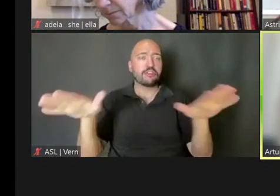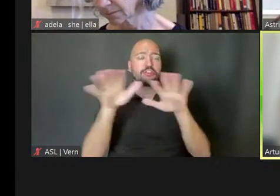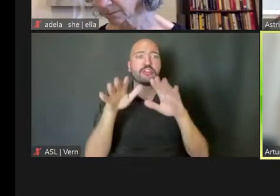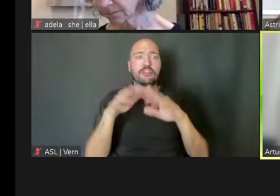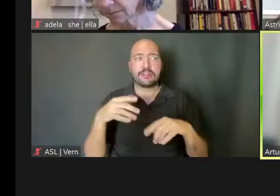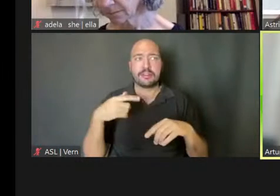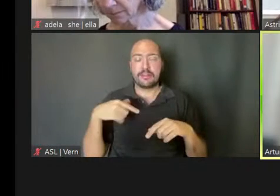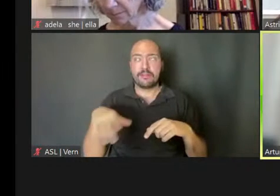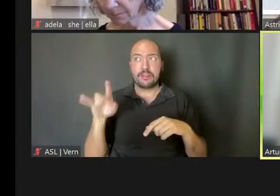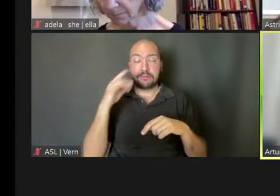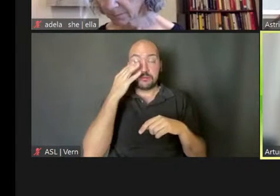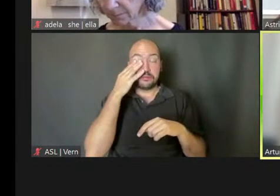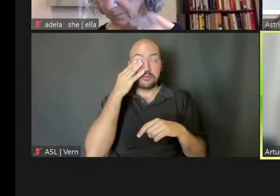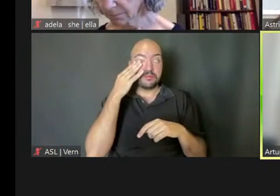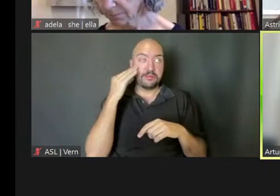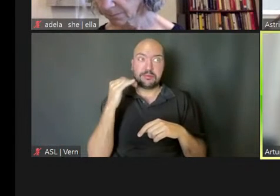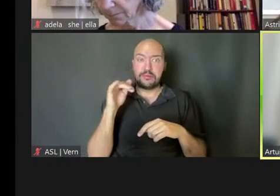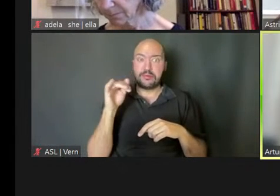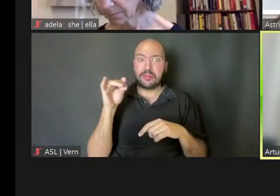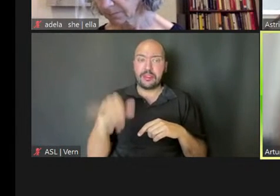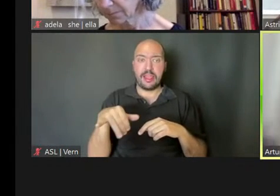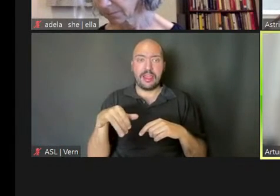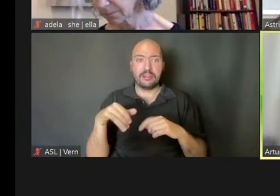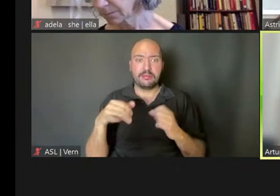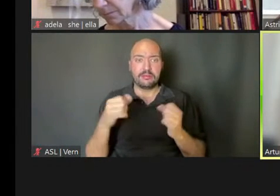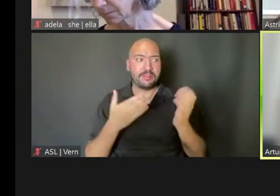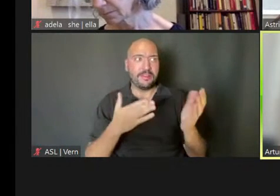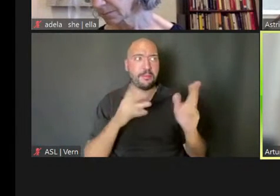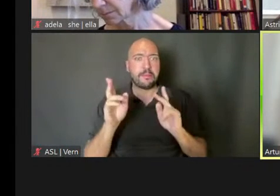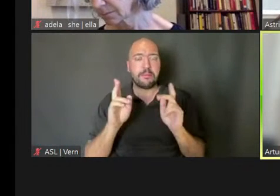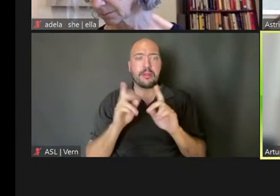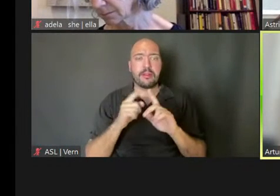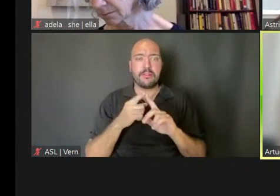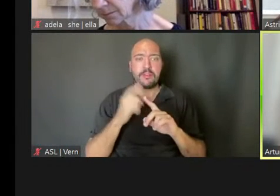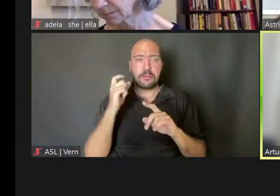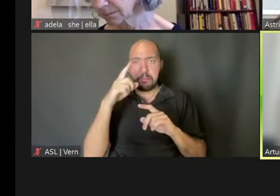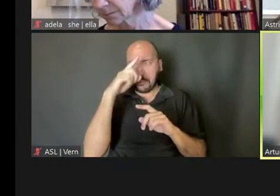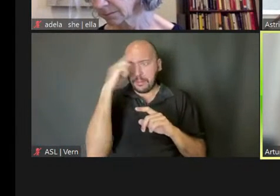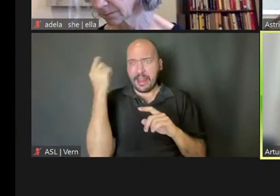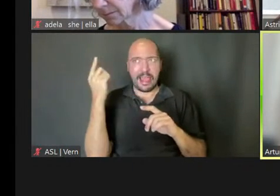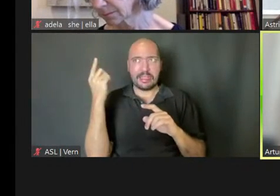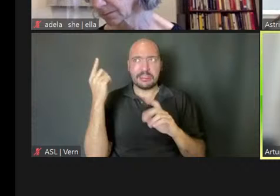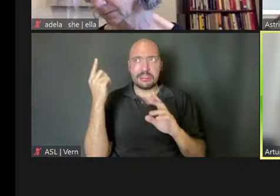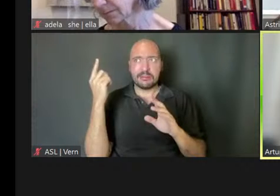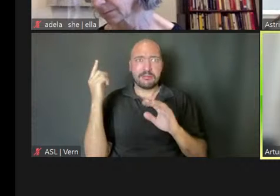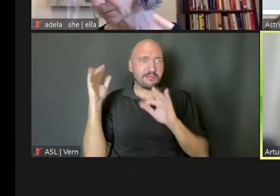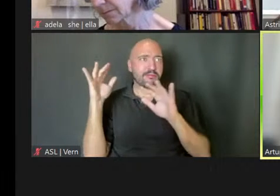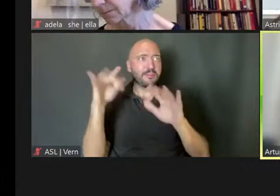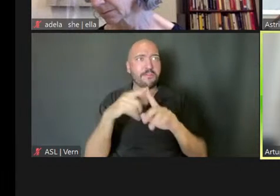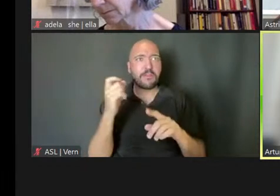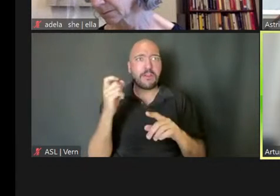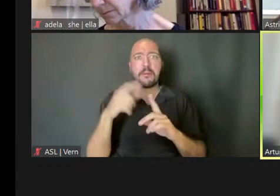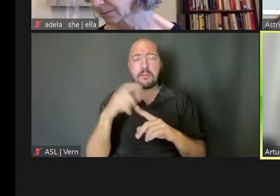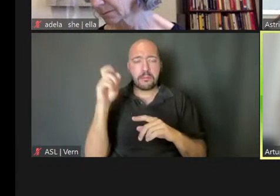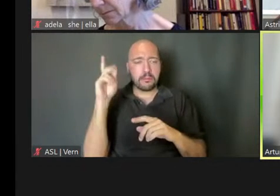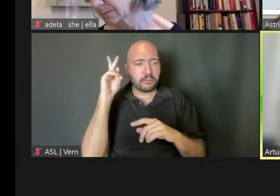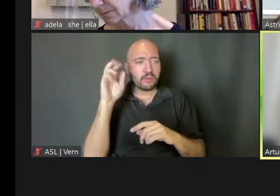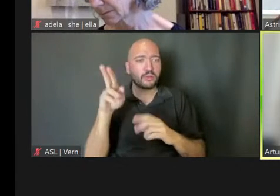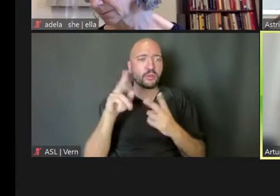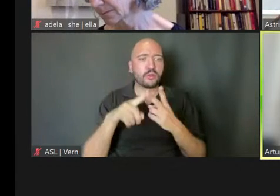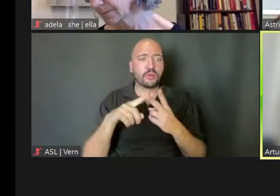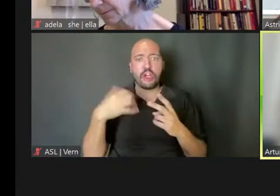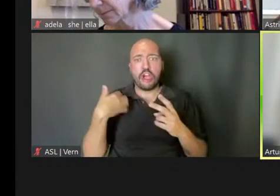I found out that there were people from the Black diaspora coming from Peru, Argentina,